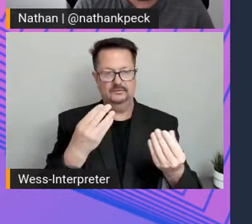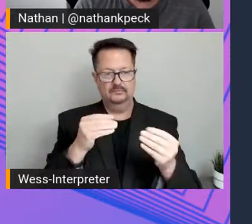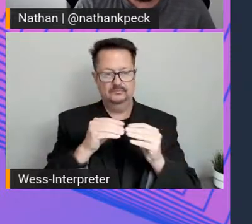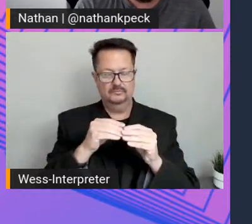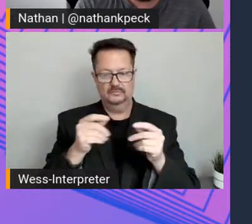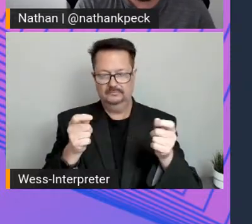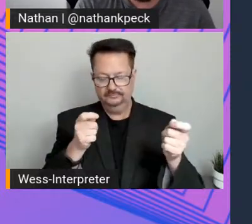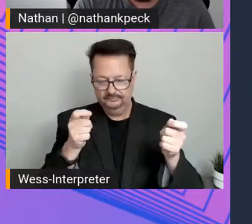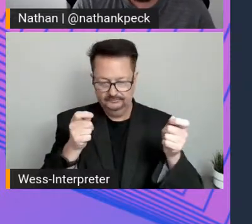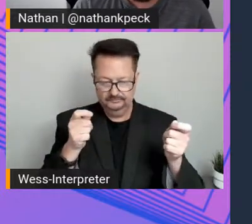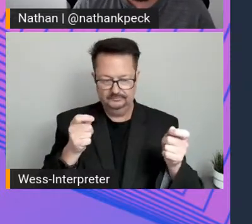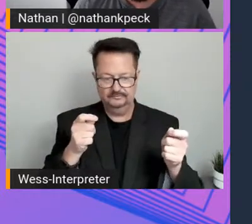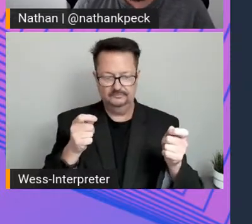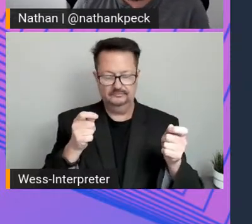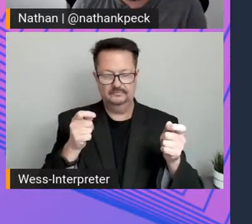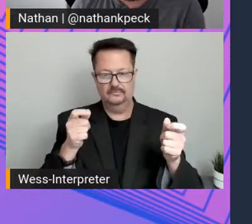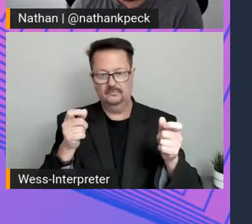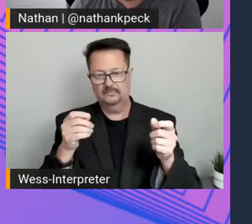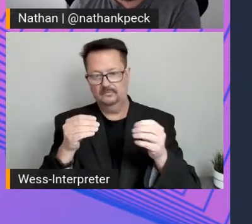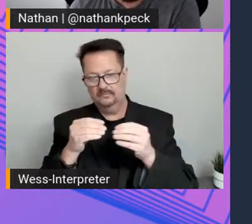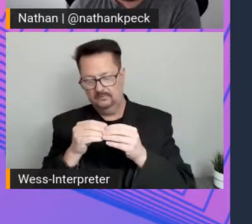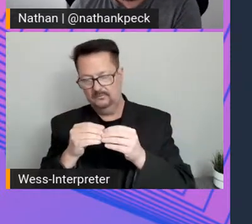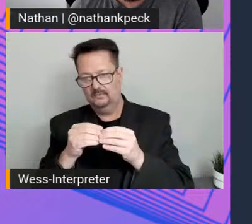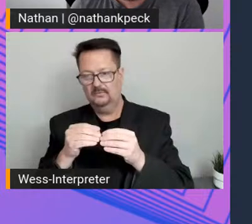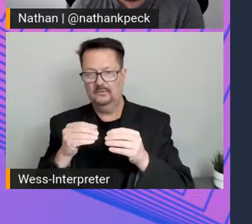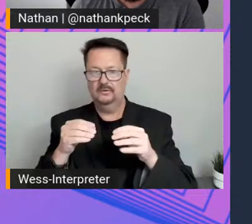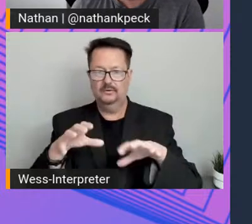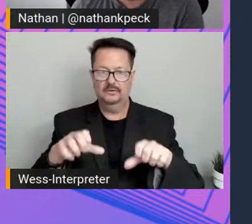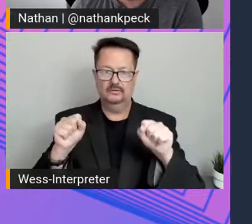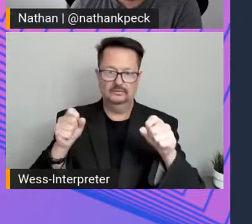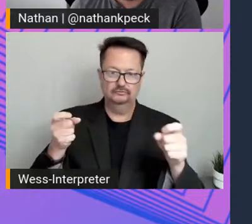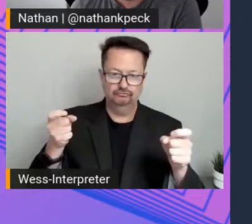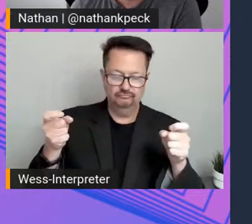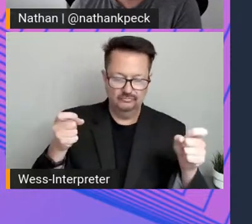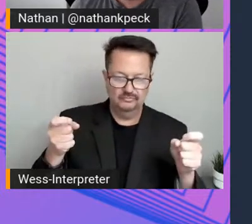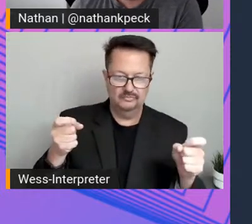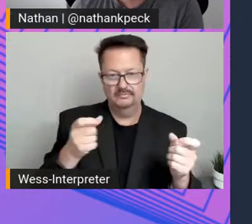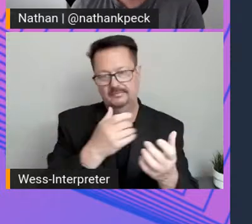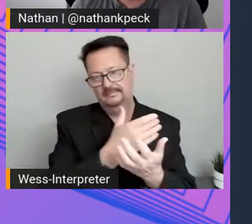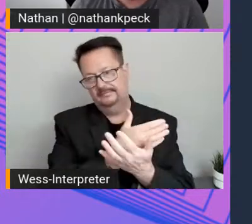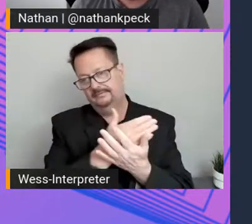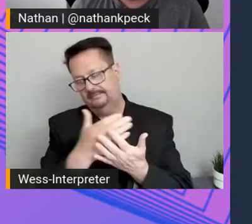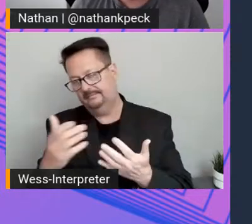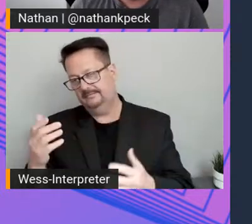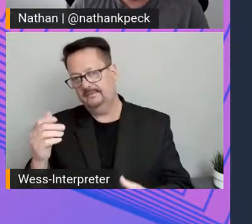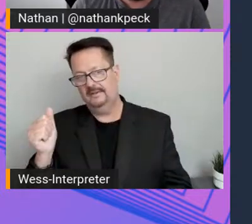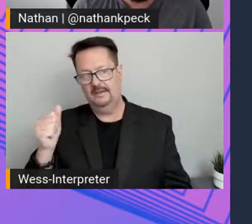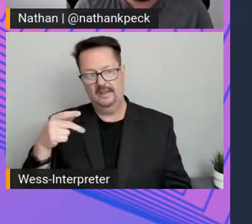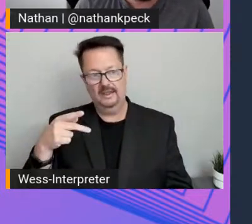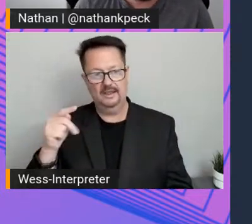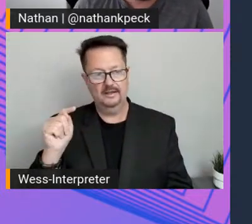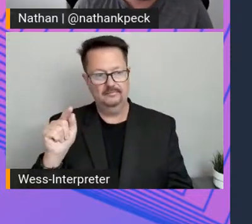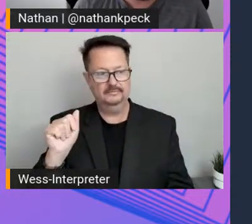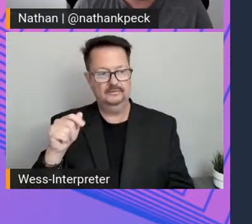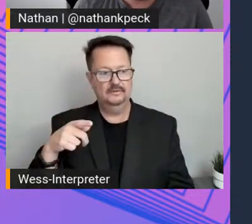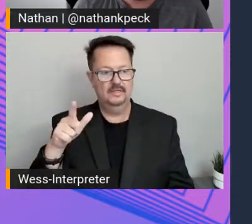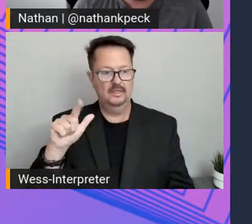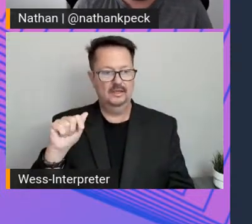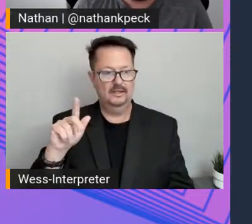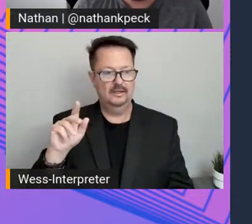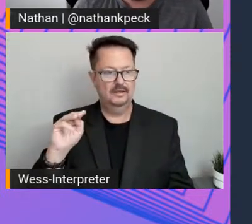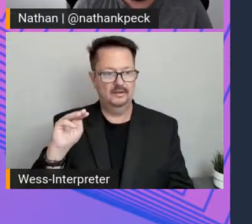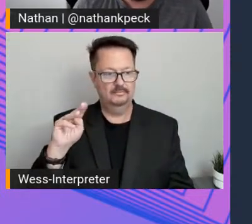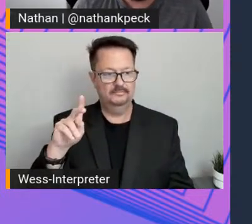however, it is more complex. On the other end of the spectrum, you have App Runner and Lambda, which are aiming to be opinionated, so it's a little bit less